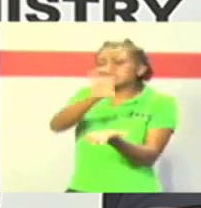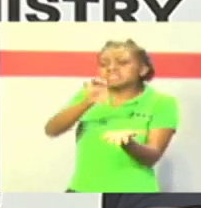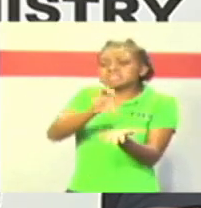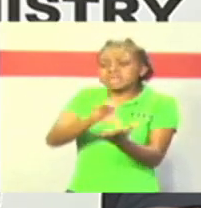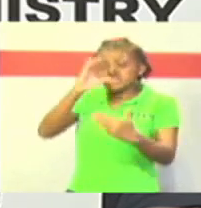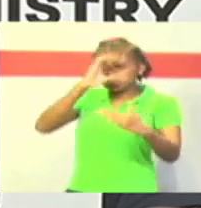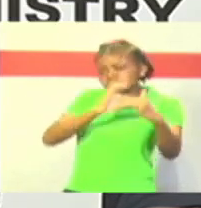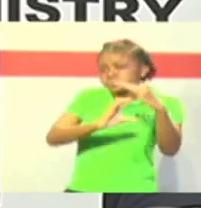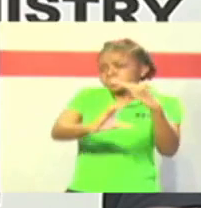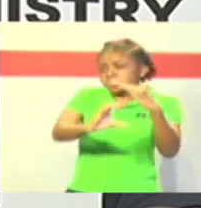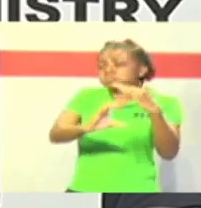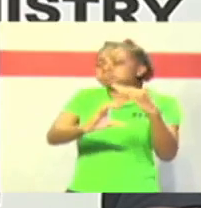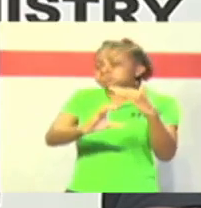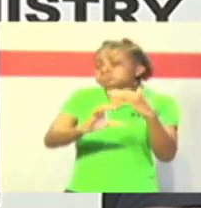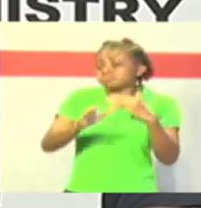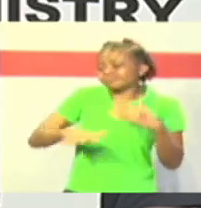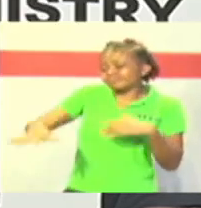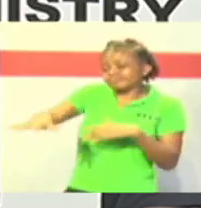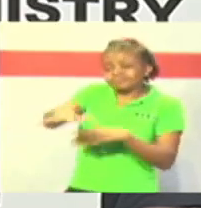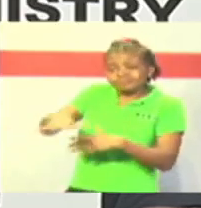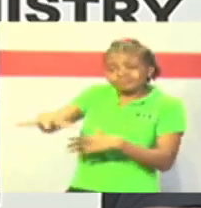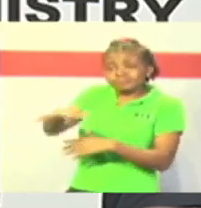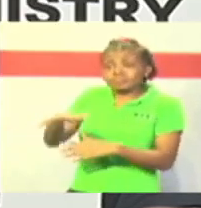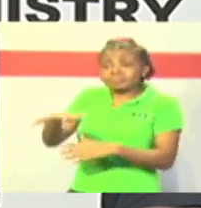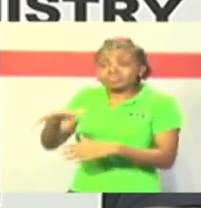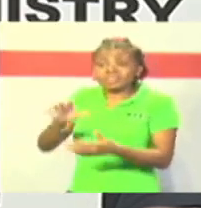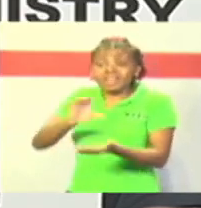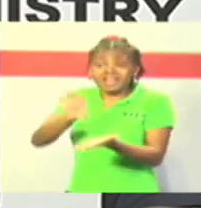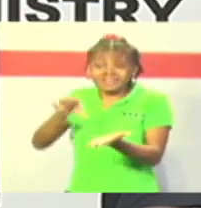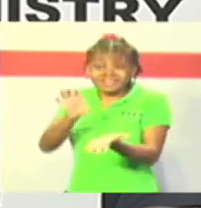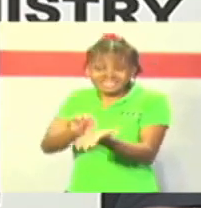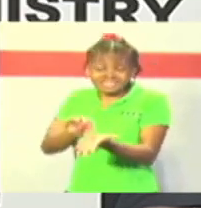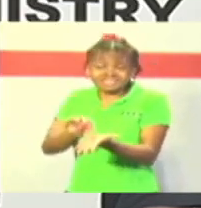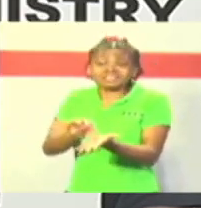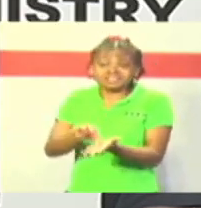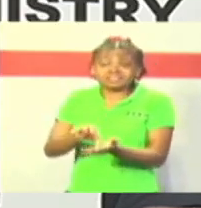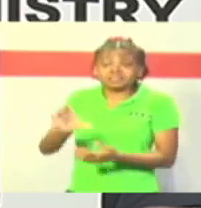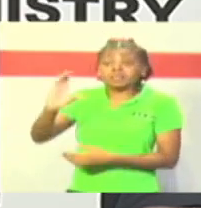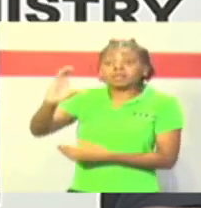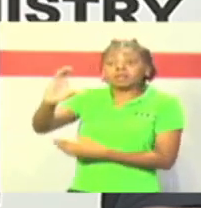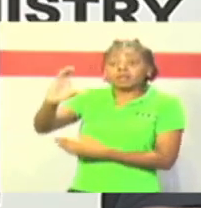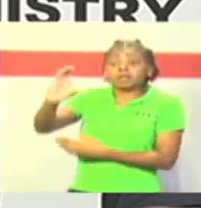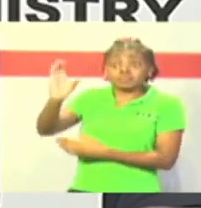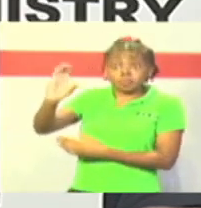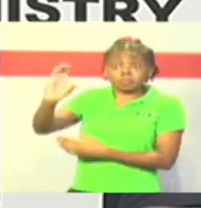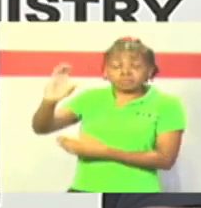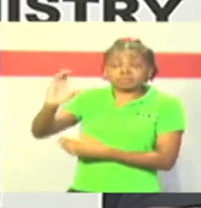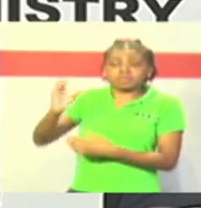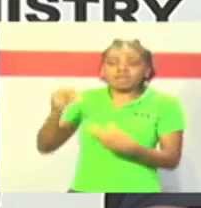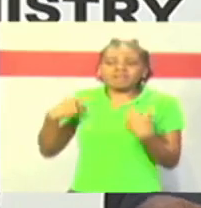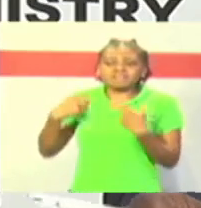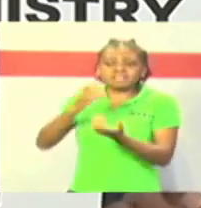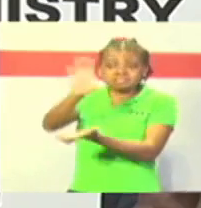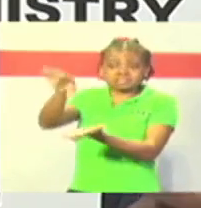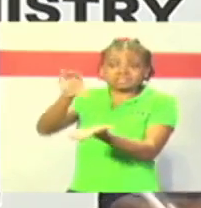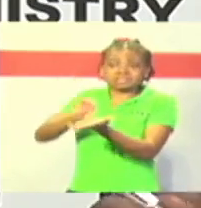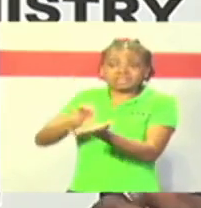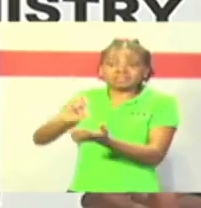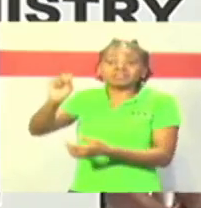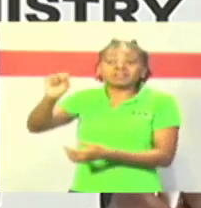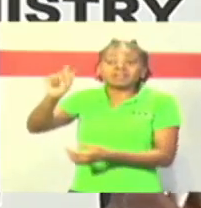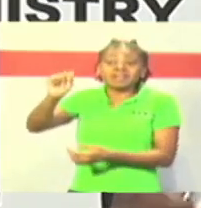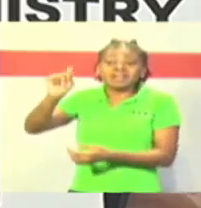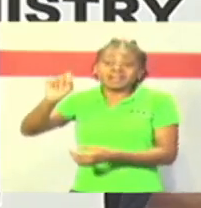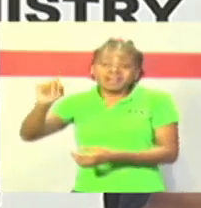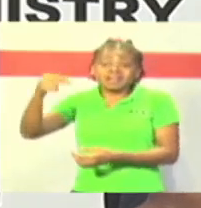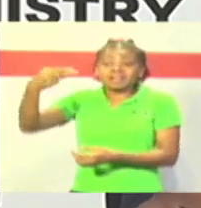Chaguanas District Health Facility, the Cunupia Health Center, the St. Helena Health Center,